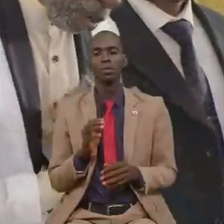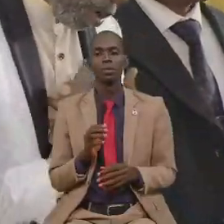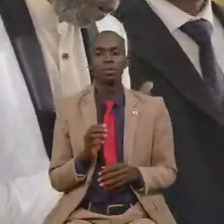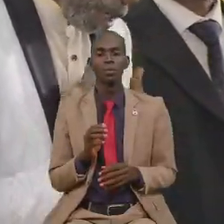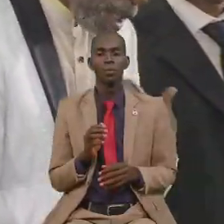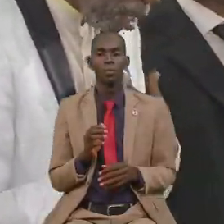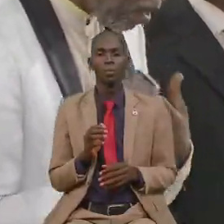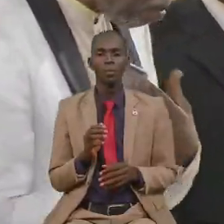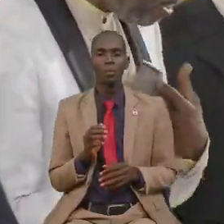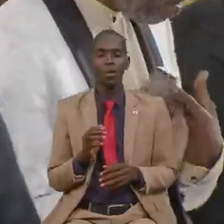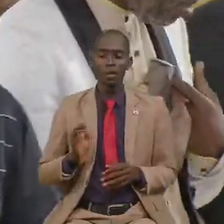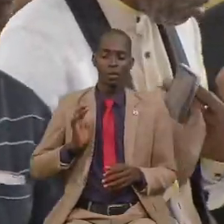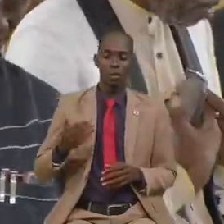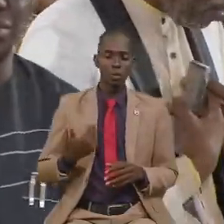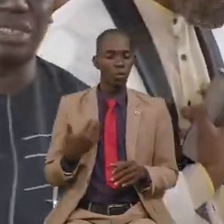soul